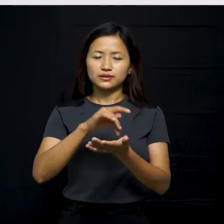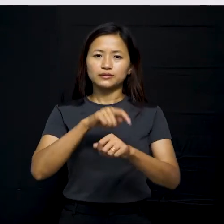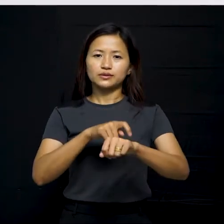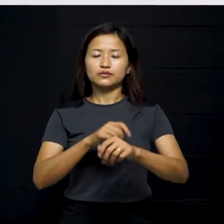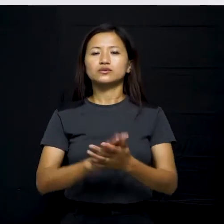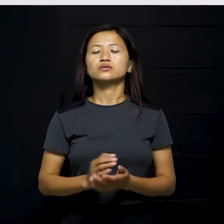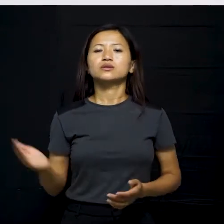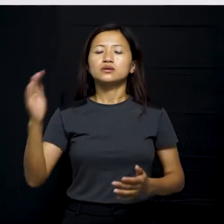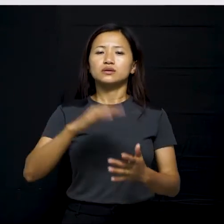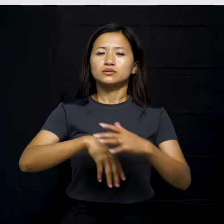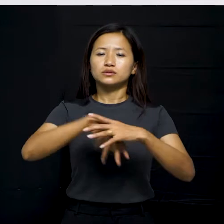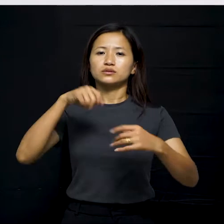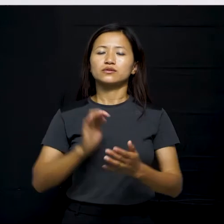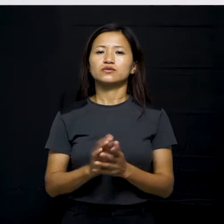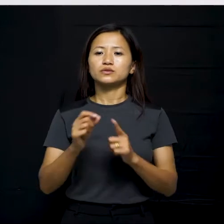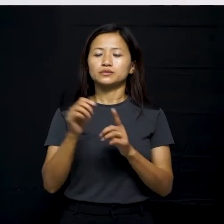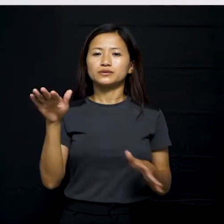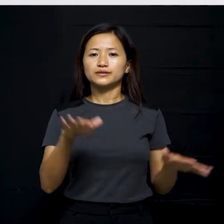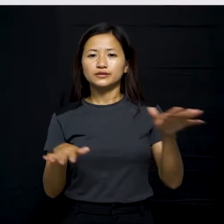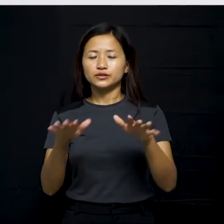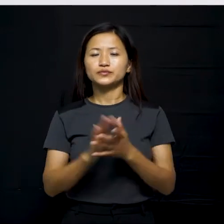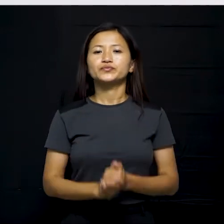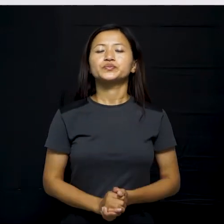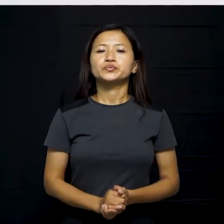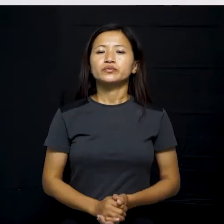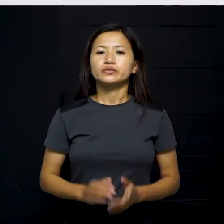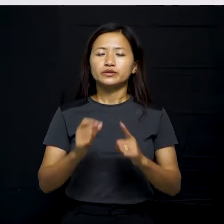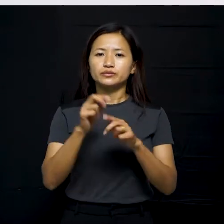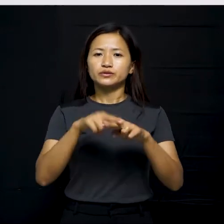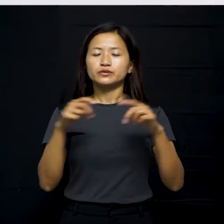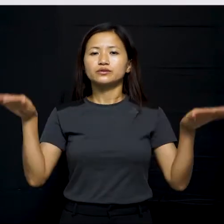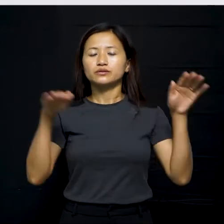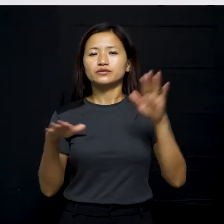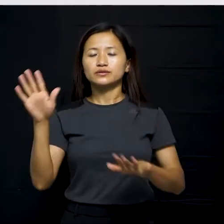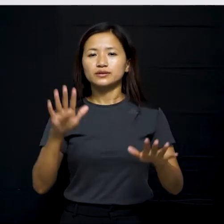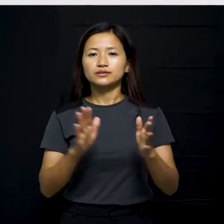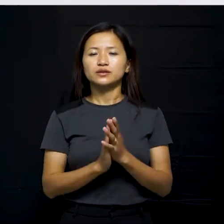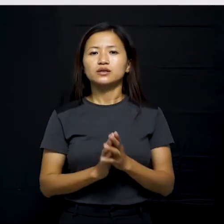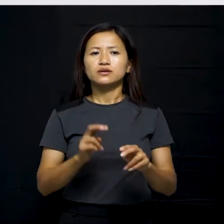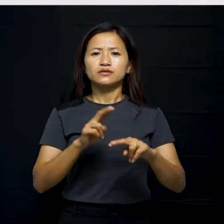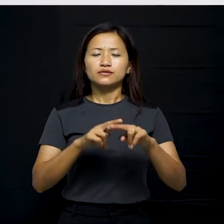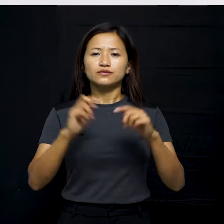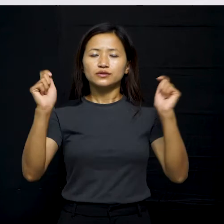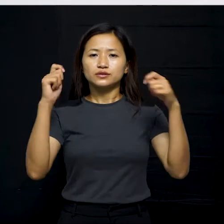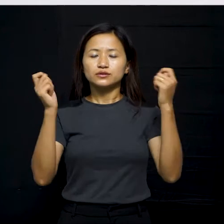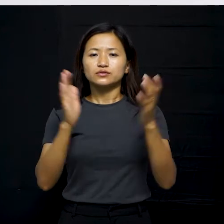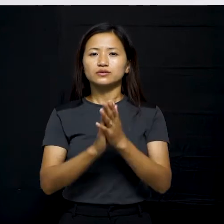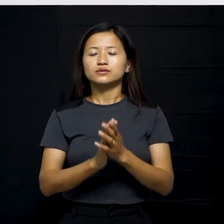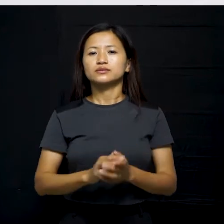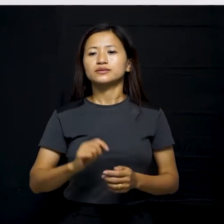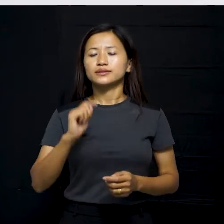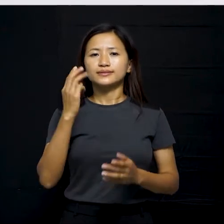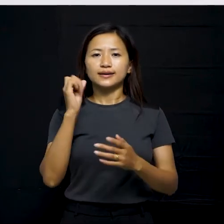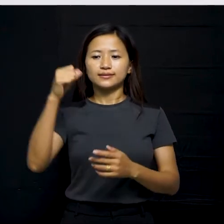to come out and do their presentations. So some of the festivals, it lasts for 9 days, while some of the festivals, it lasts for the whole